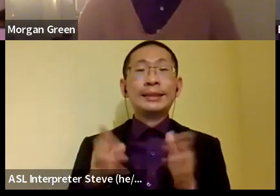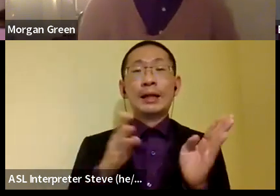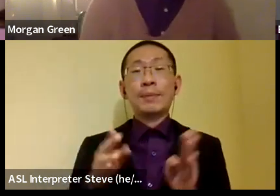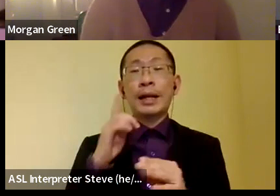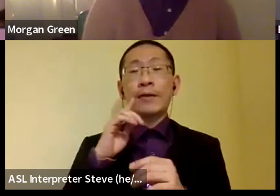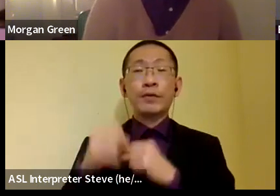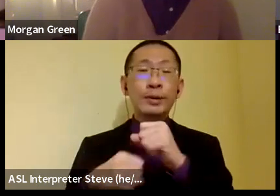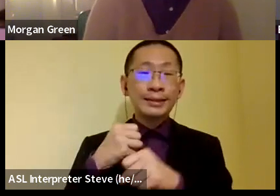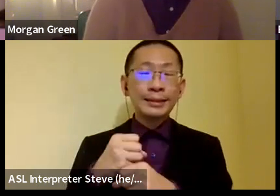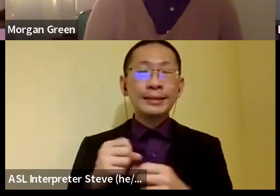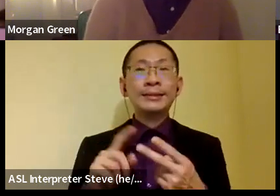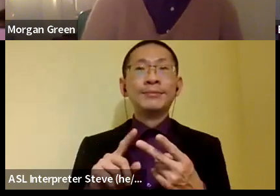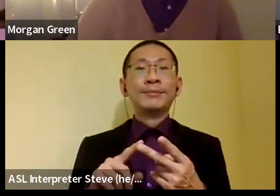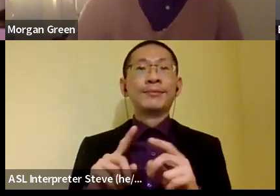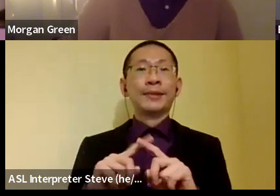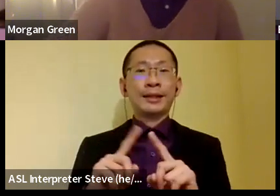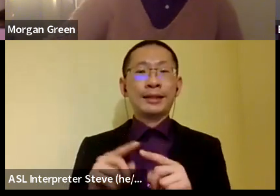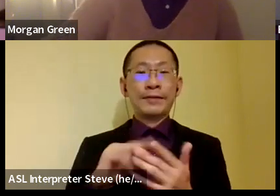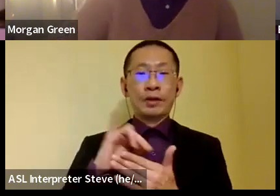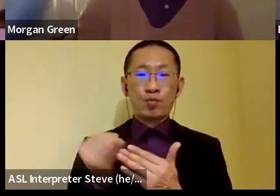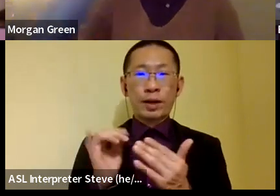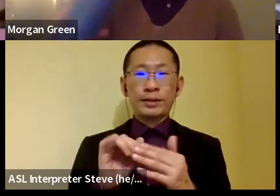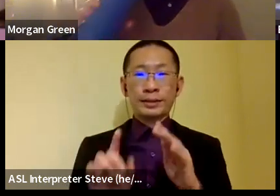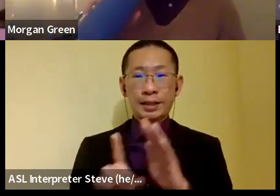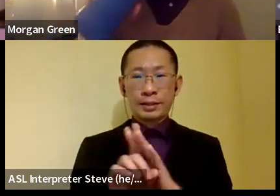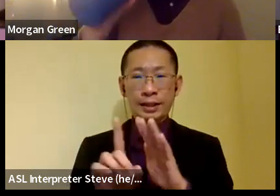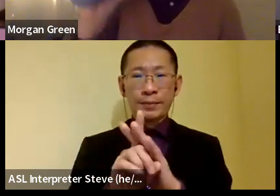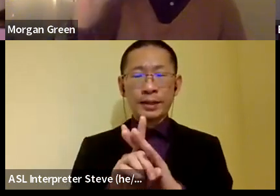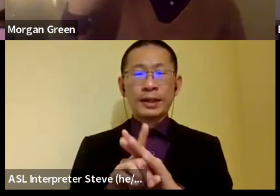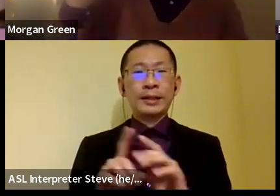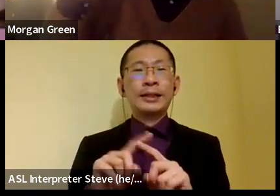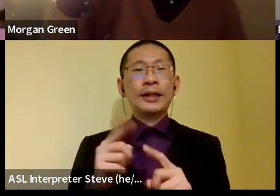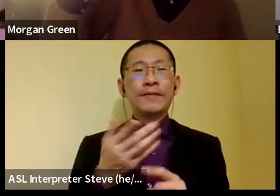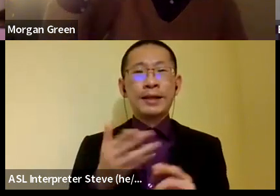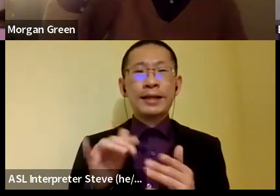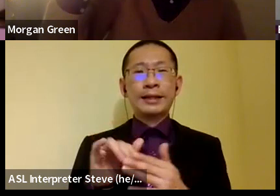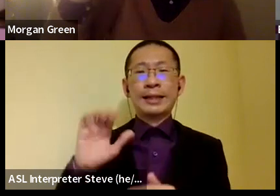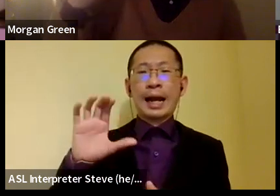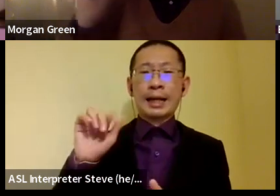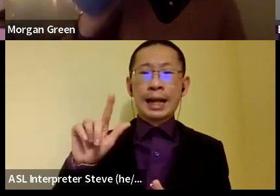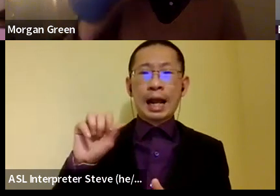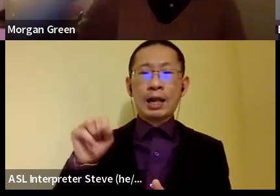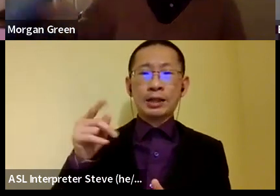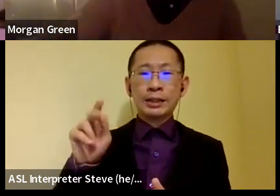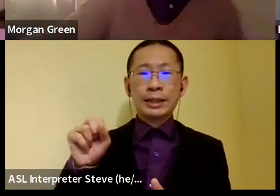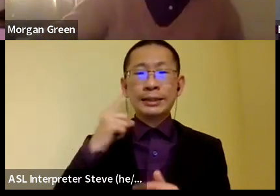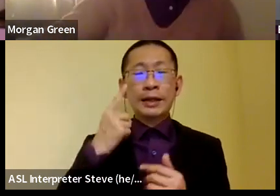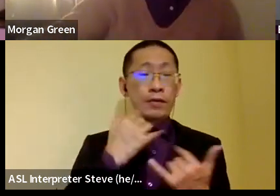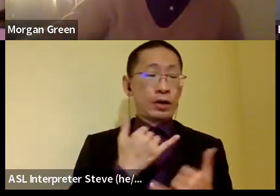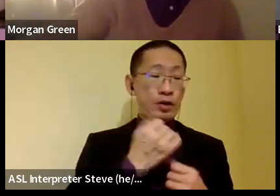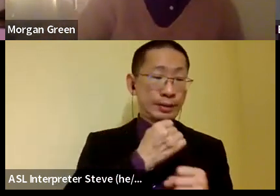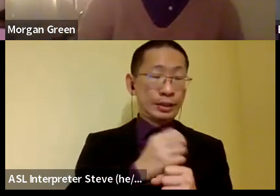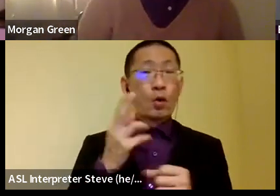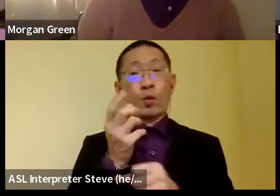planning, different projects that are coming up, different things that Calshix is thinking of for either the current season or the